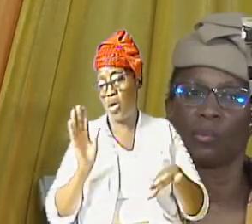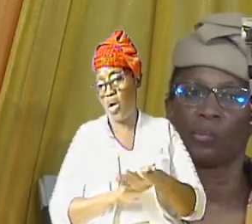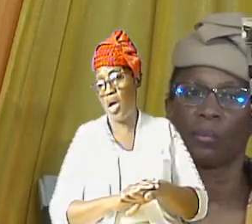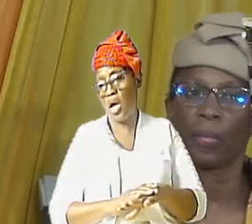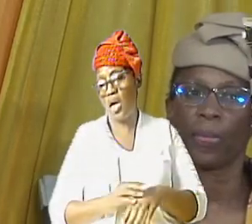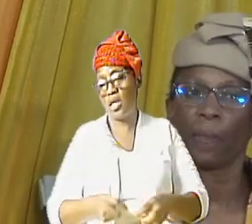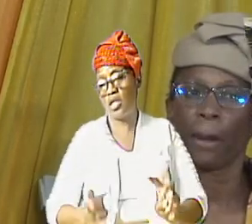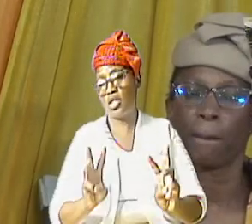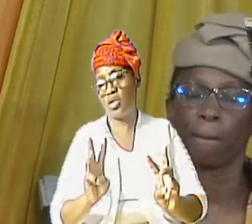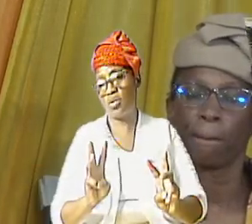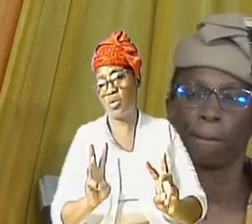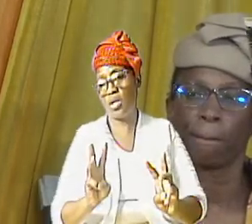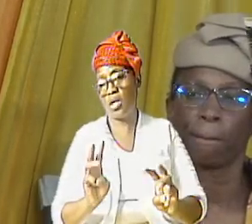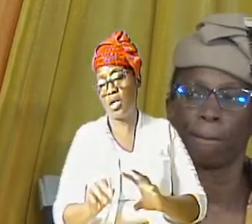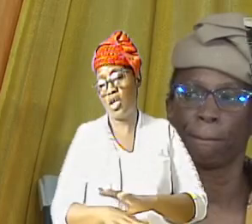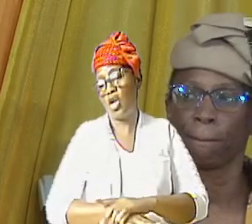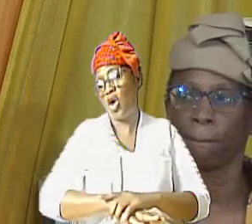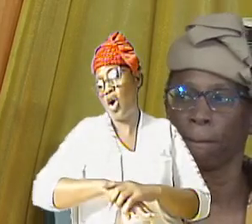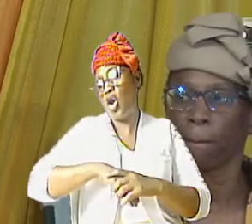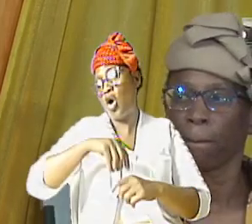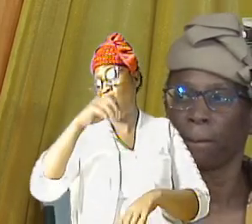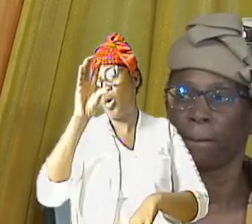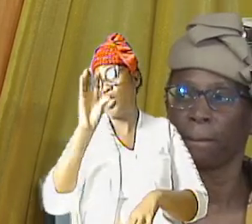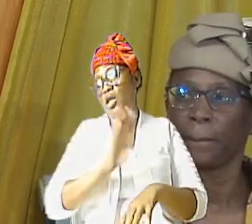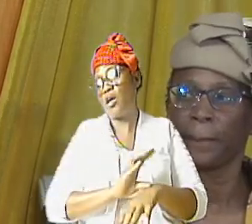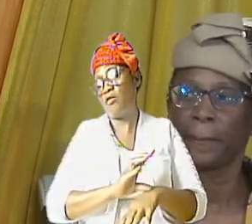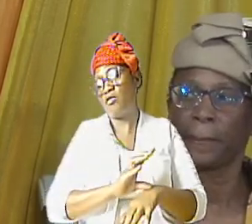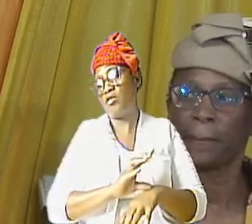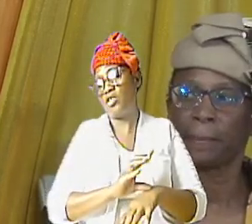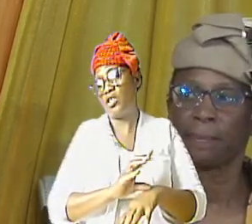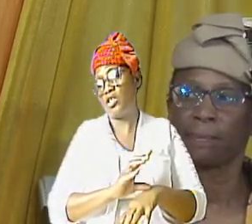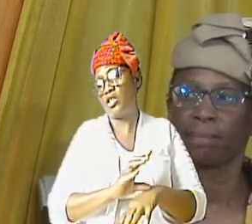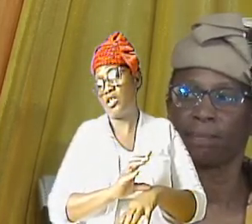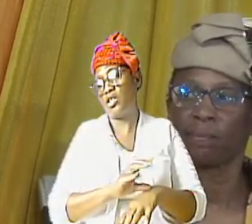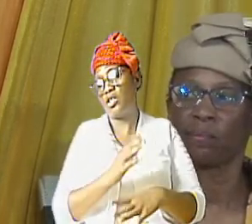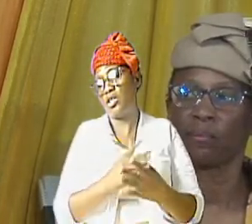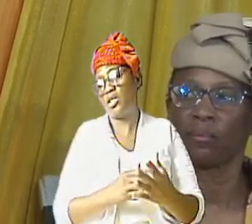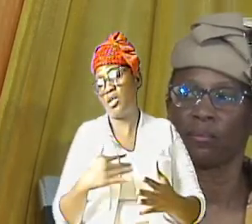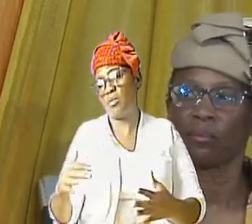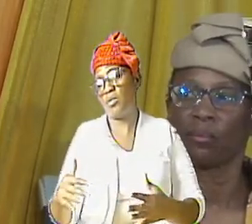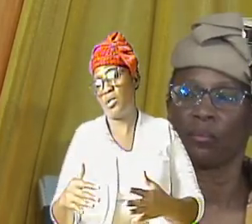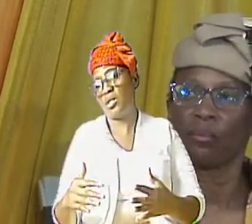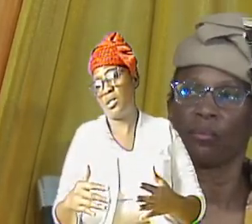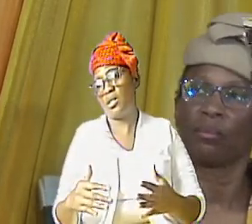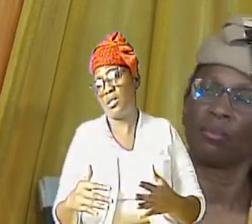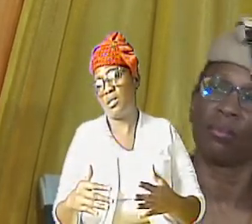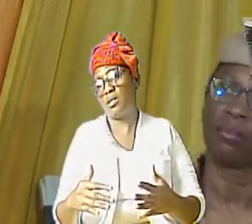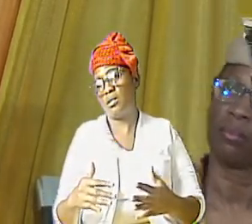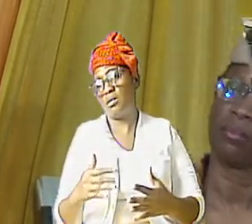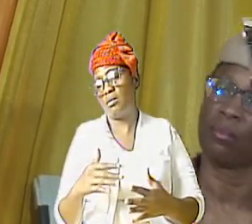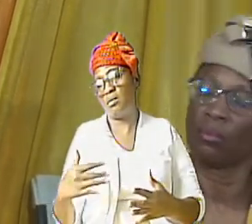my way out. I remember there's something where every time you just want to stop, you just don't want to commit.